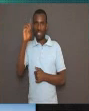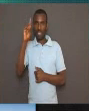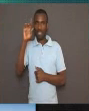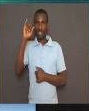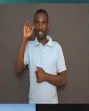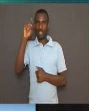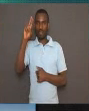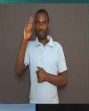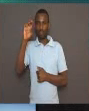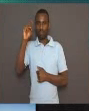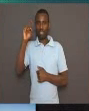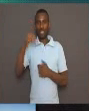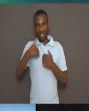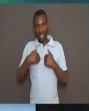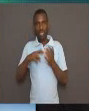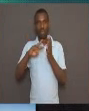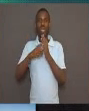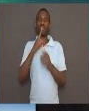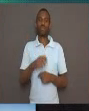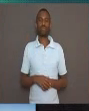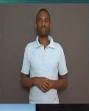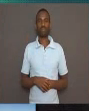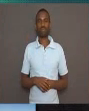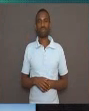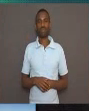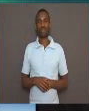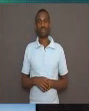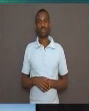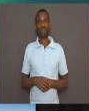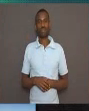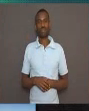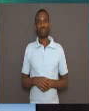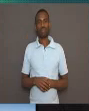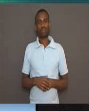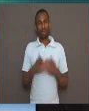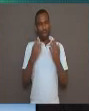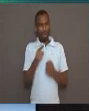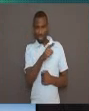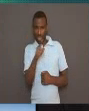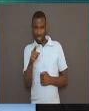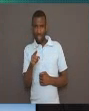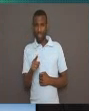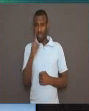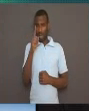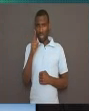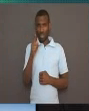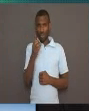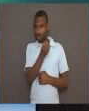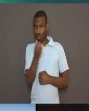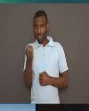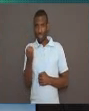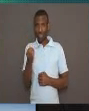Students, if you lower an object into a glass of water and